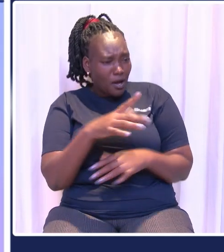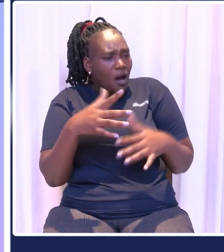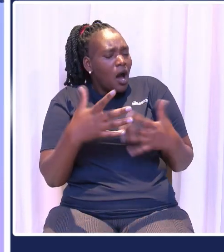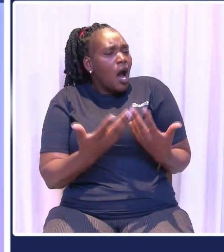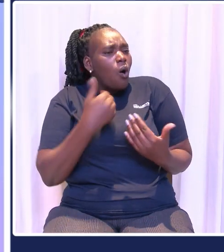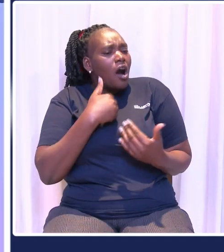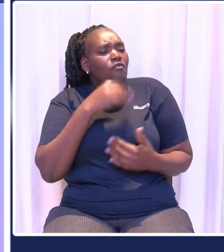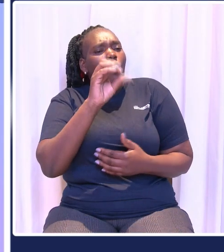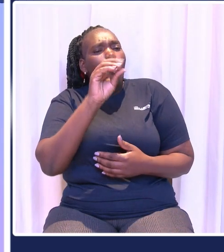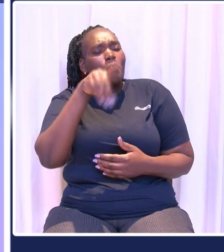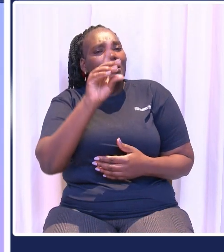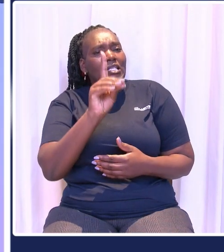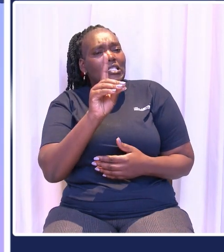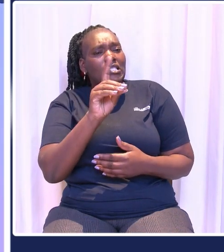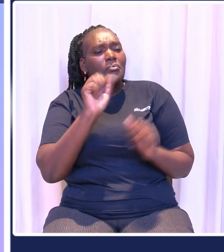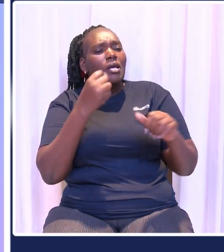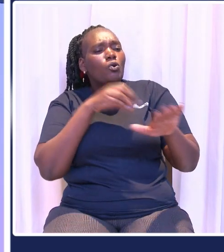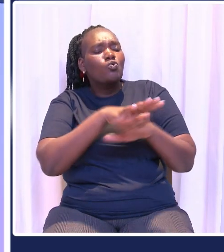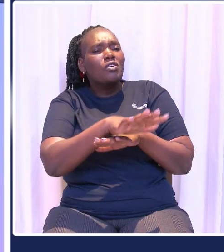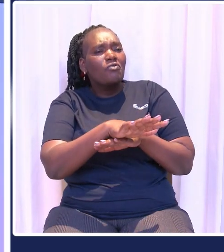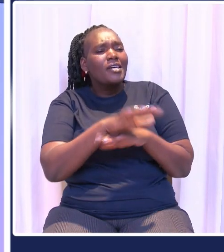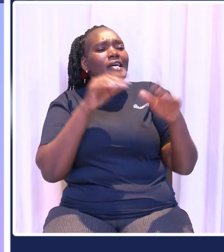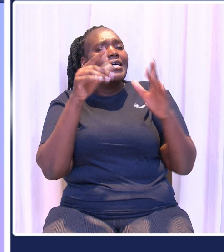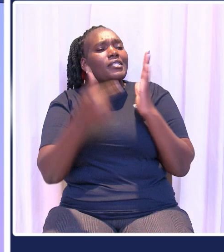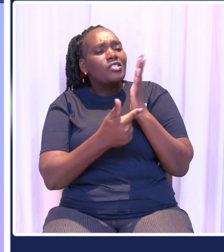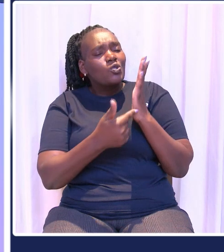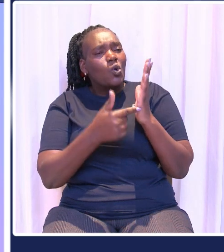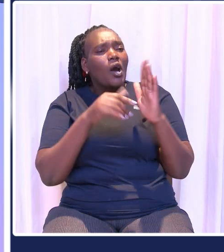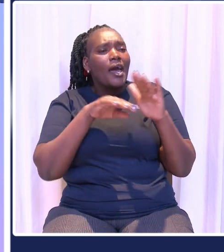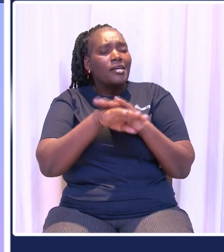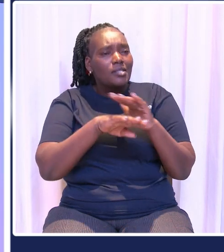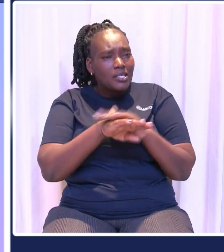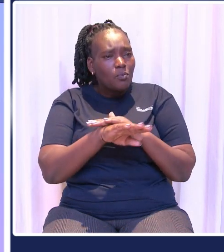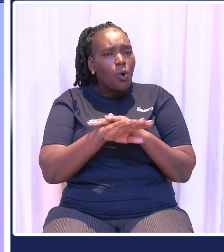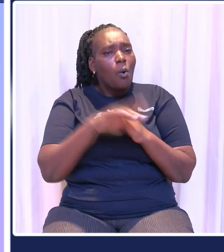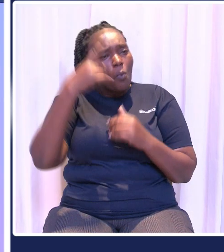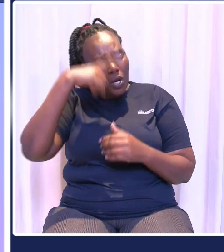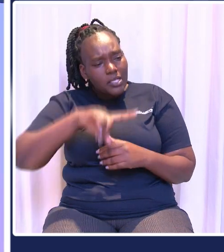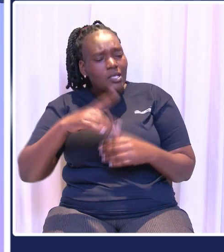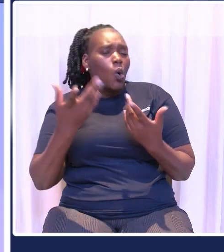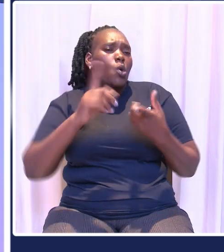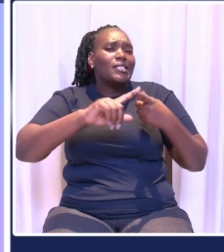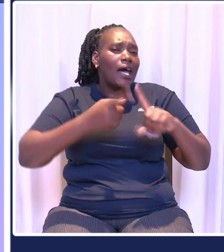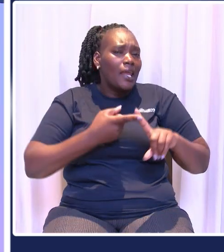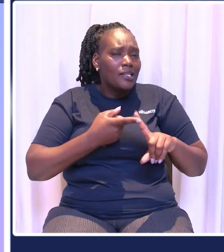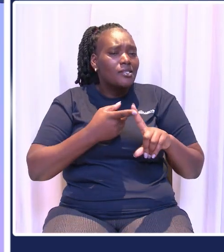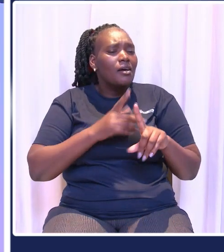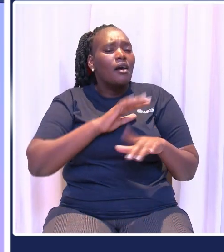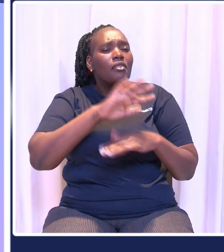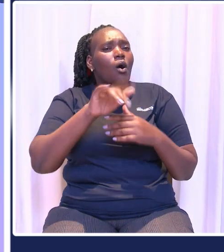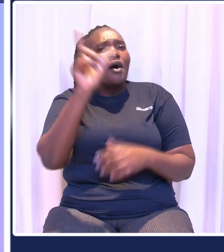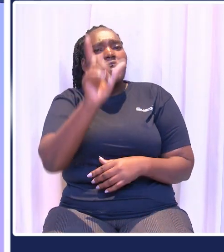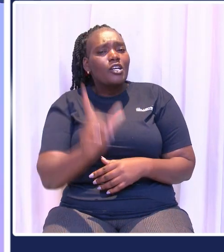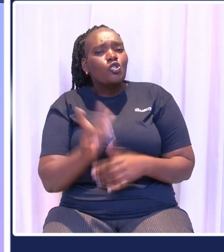have OPDs been able to influence digital accessibility policies or standards across the regions